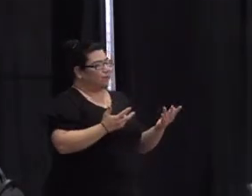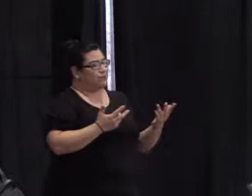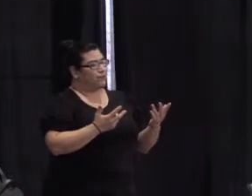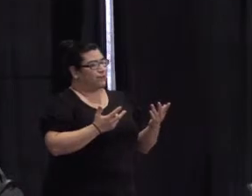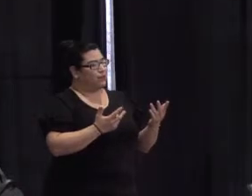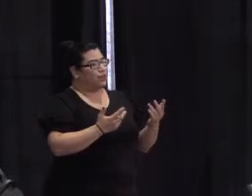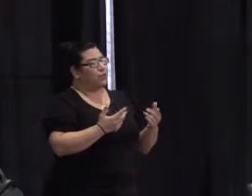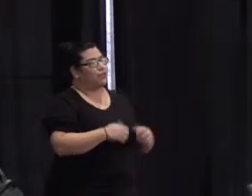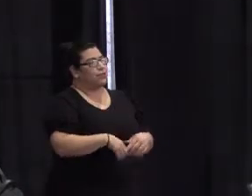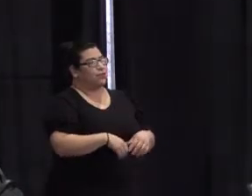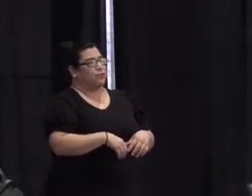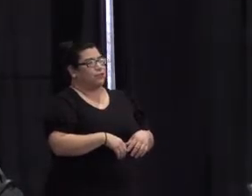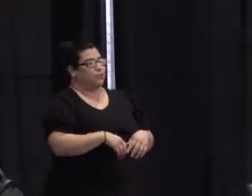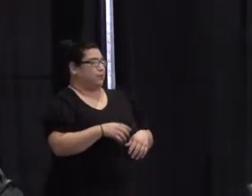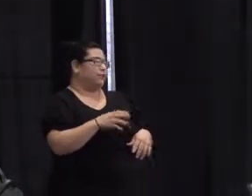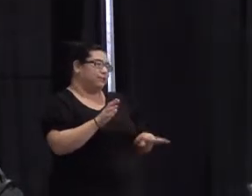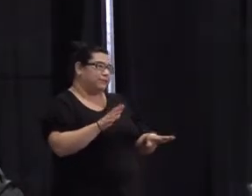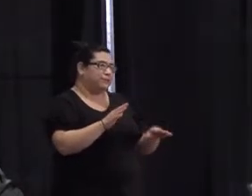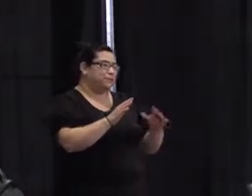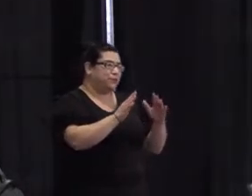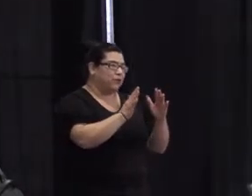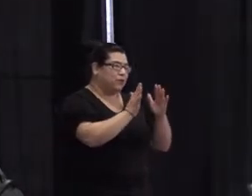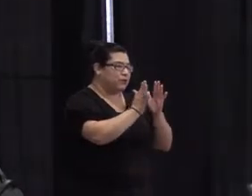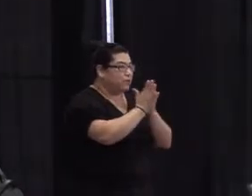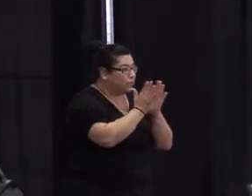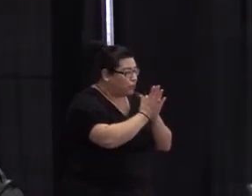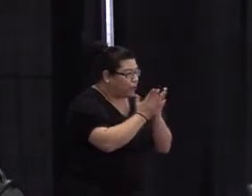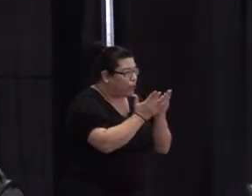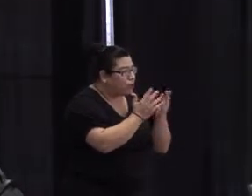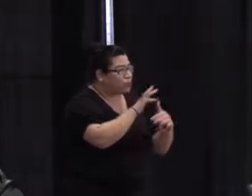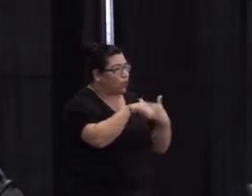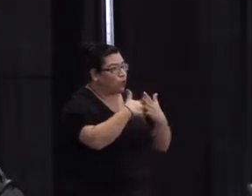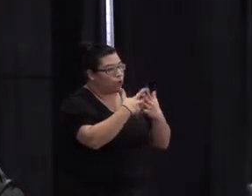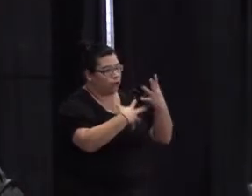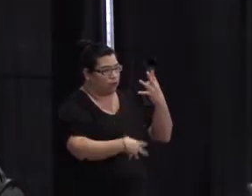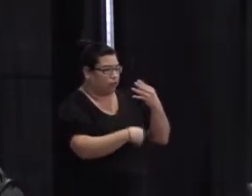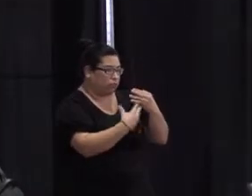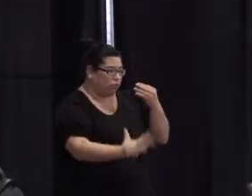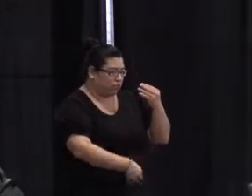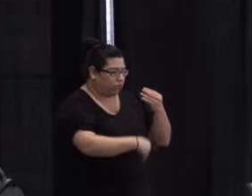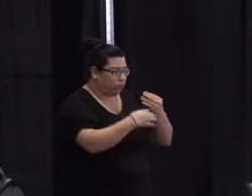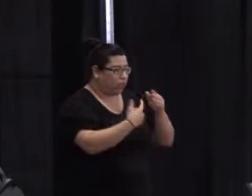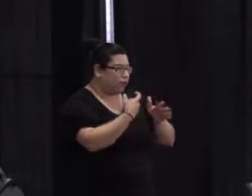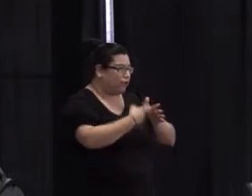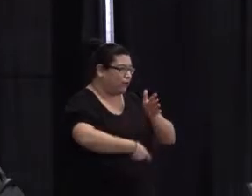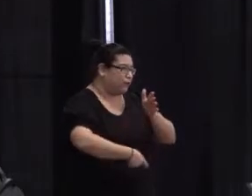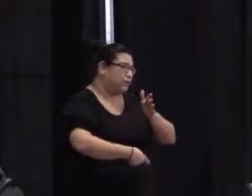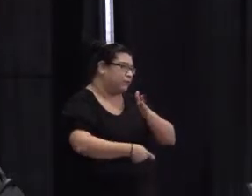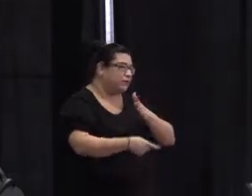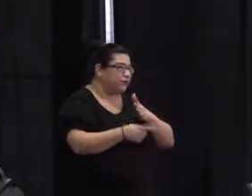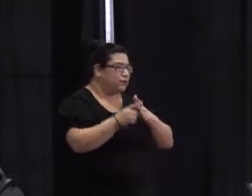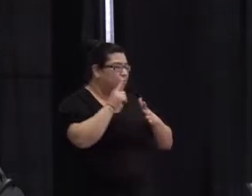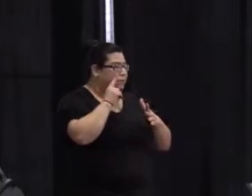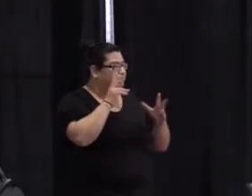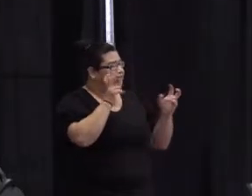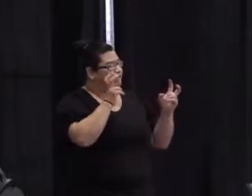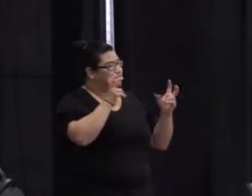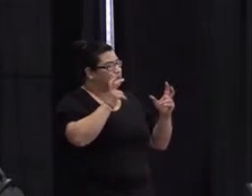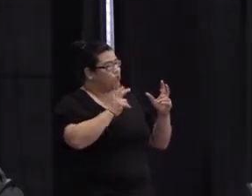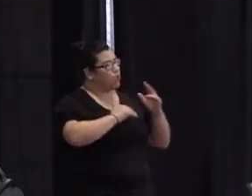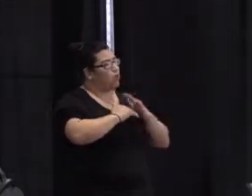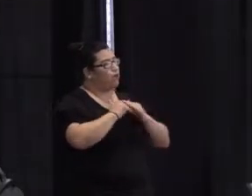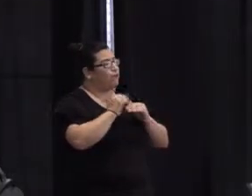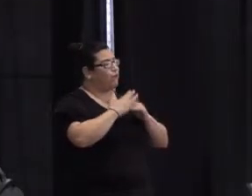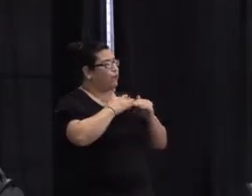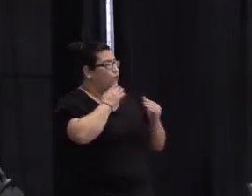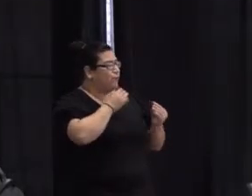now, textbooks and all the add-ons are real comfort food.